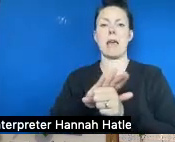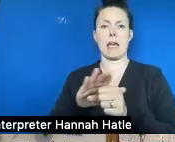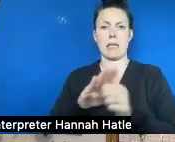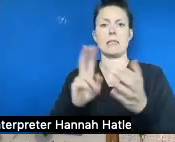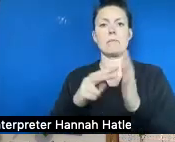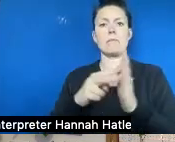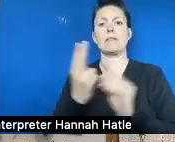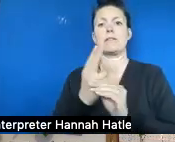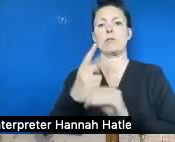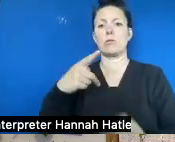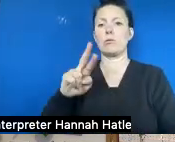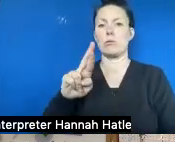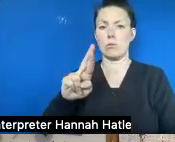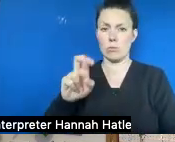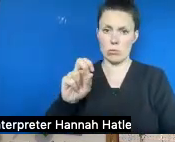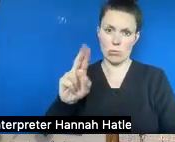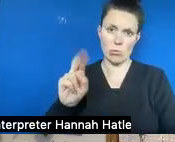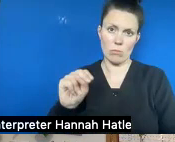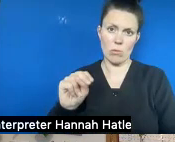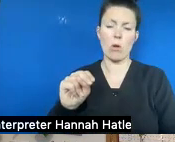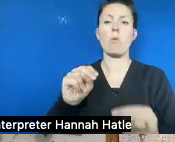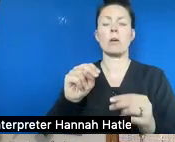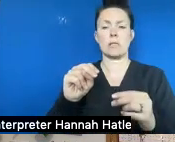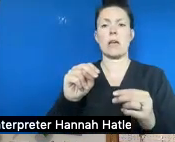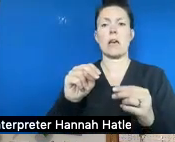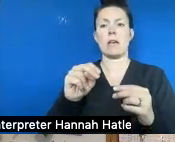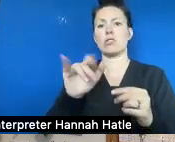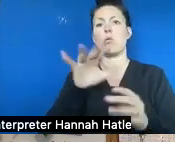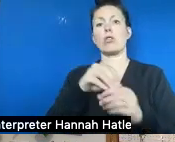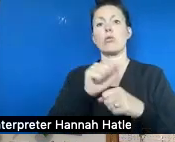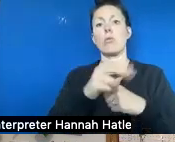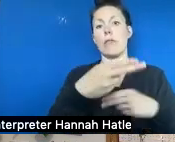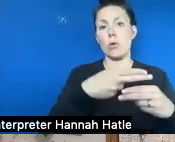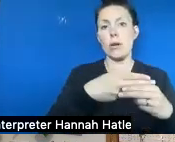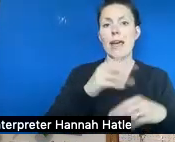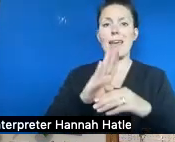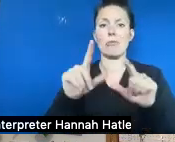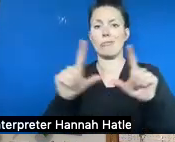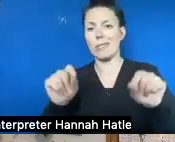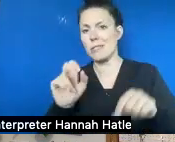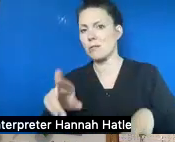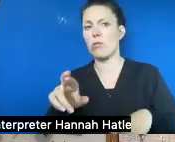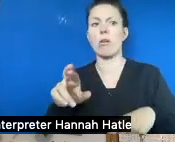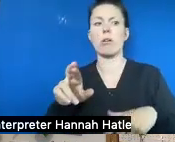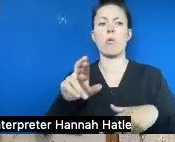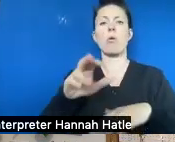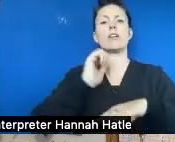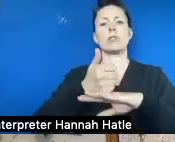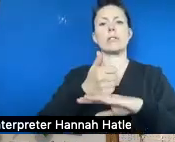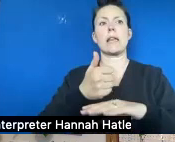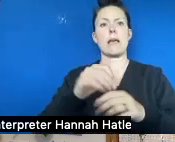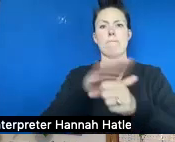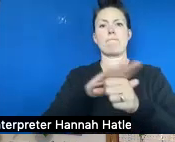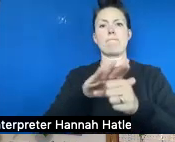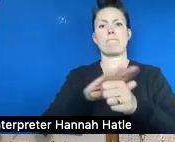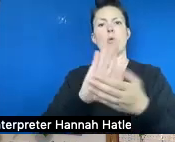using your pronouns and you're putting your pronouns on your name or on your business cards, or you're setting a space where it's going to